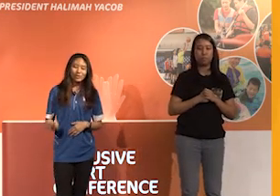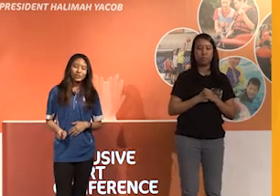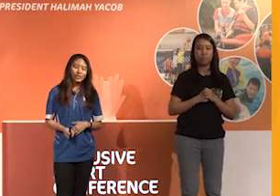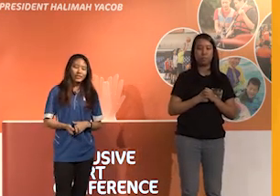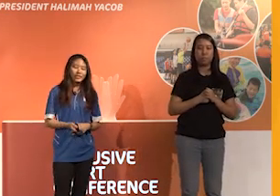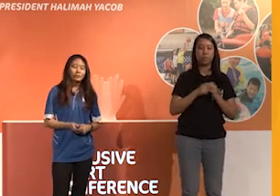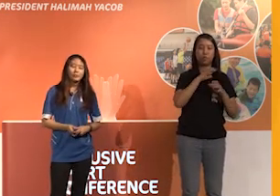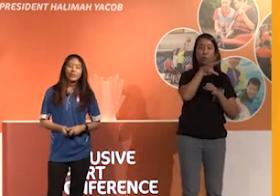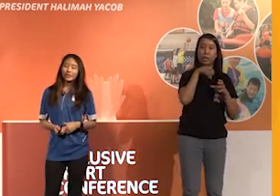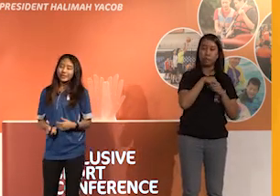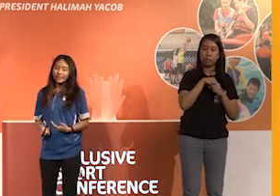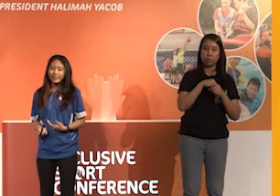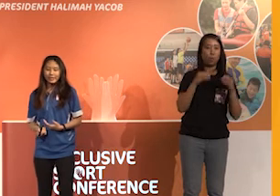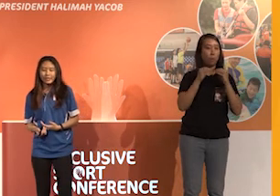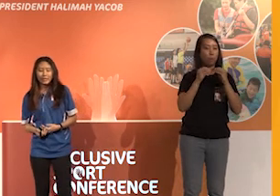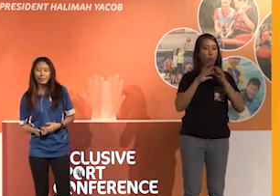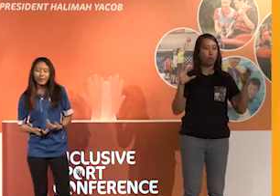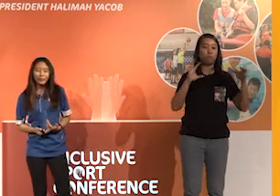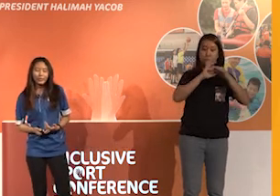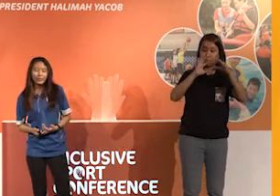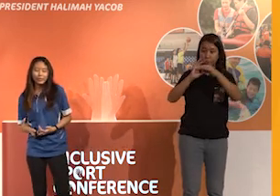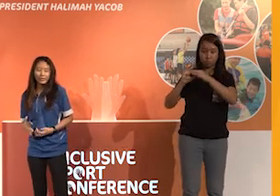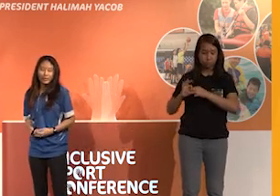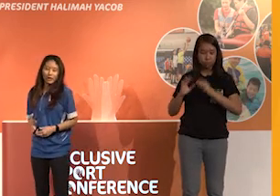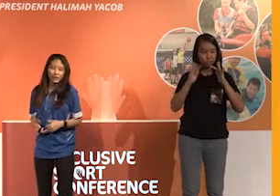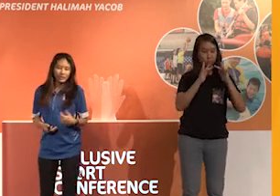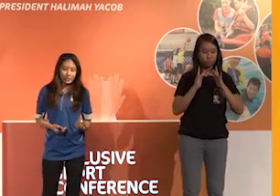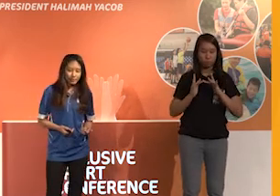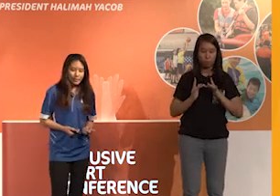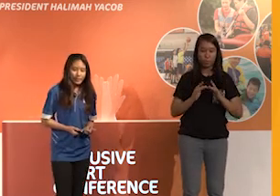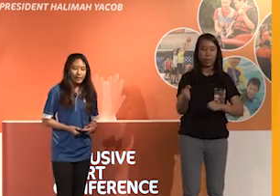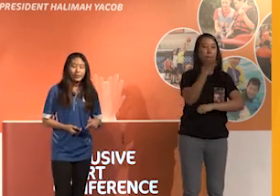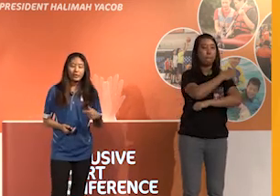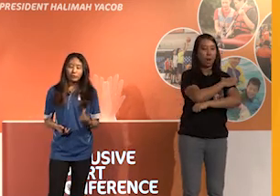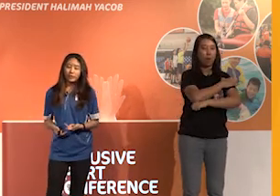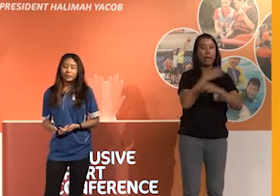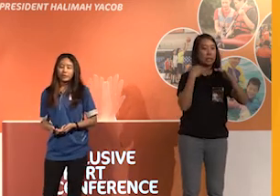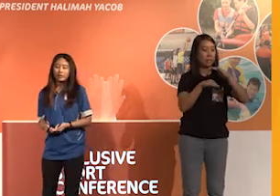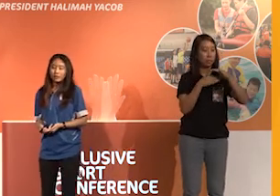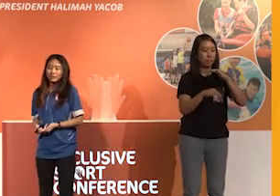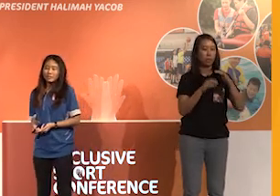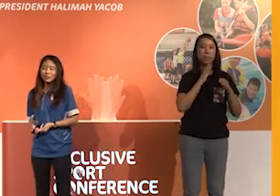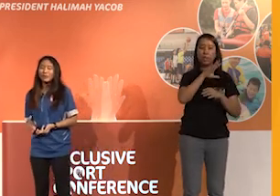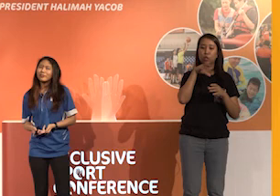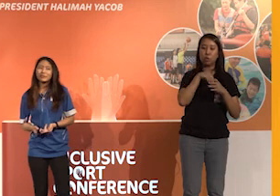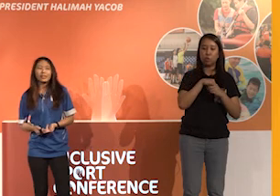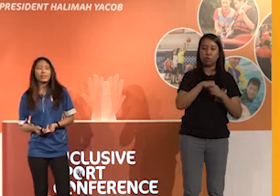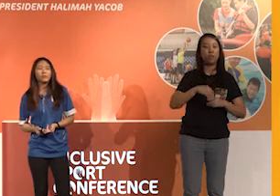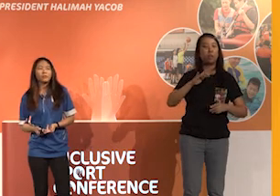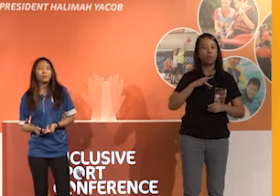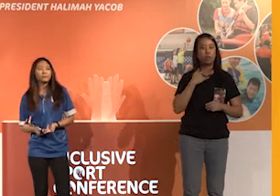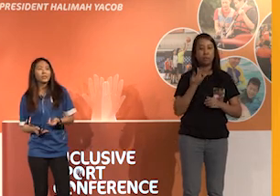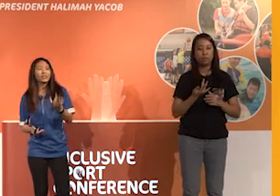So inclusion is about being connected, empowered, accessibility, and being included. So I felt